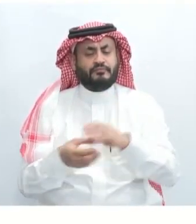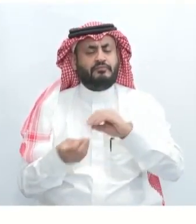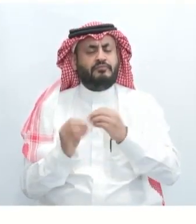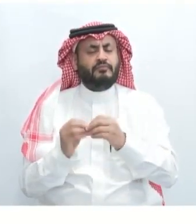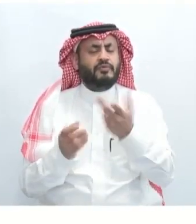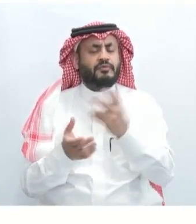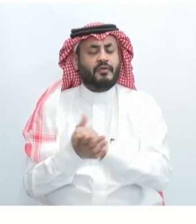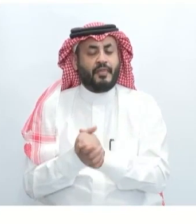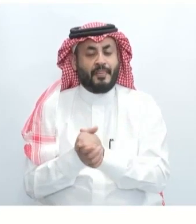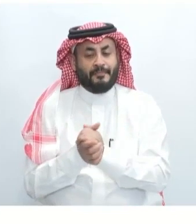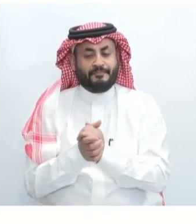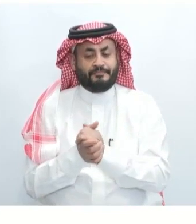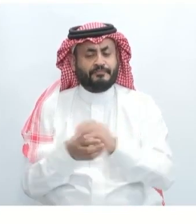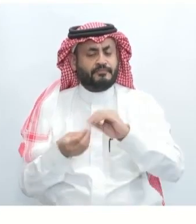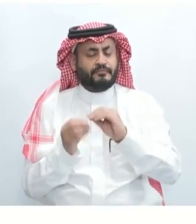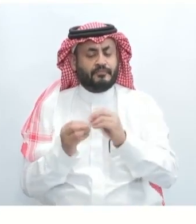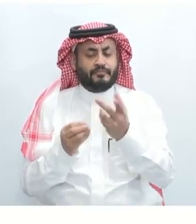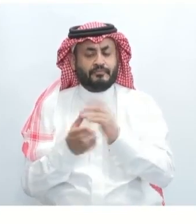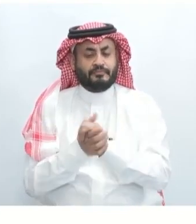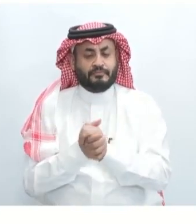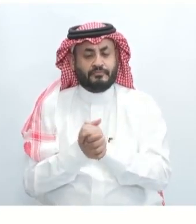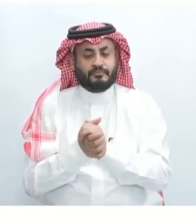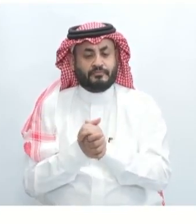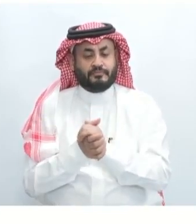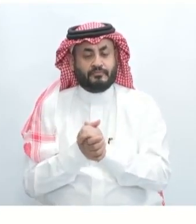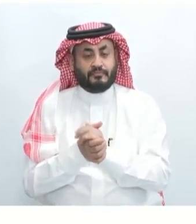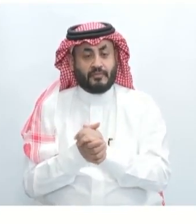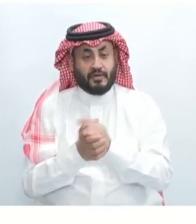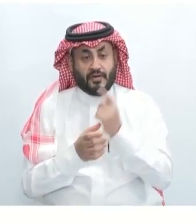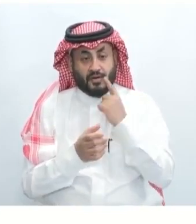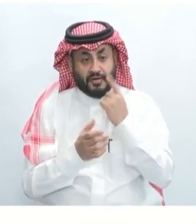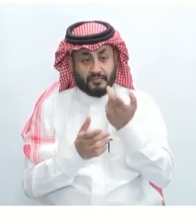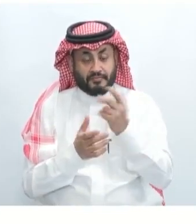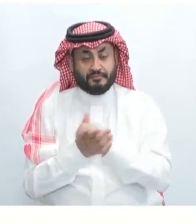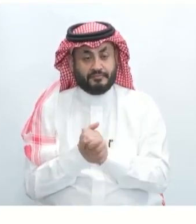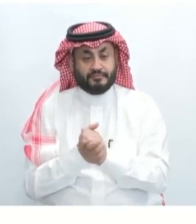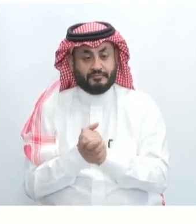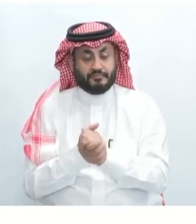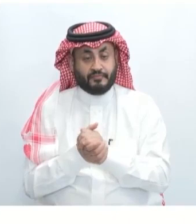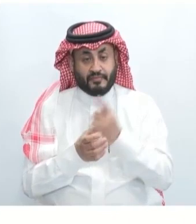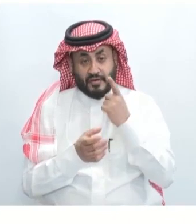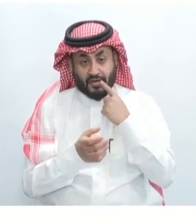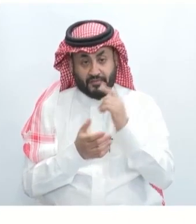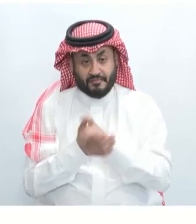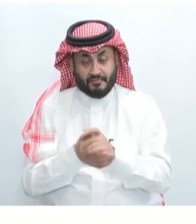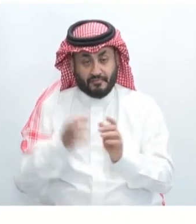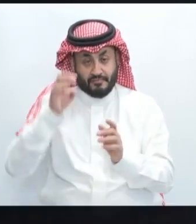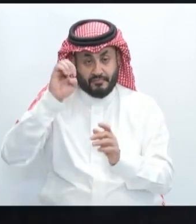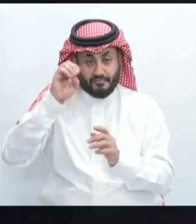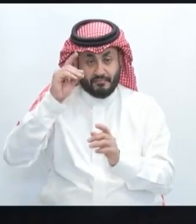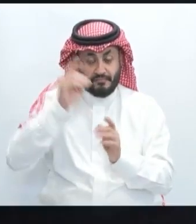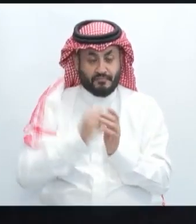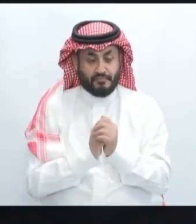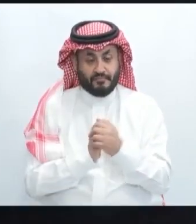are they? What color are they? Are they red? What does it mean, red?